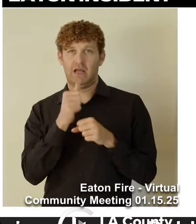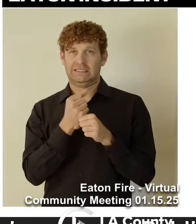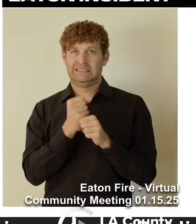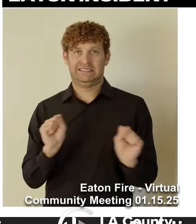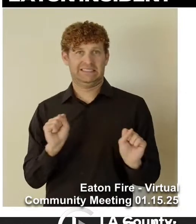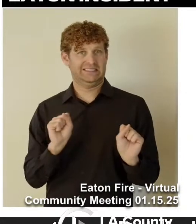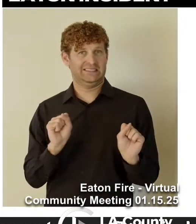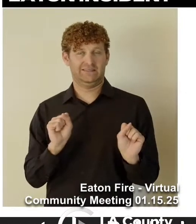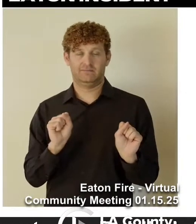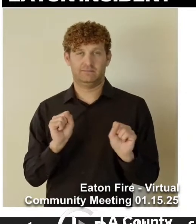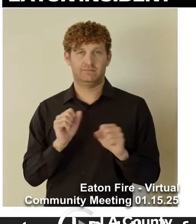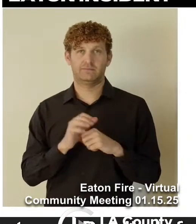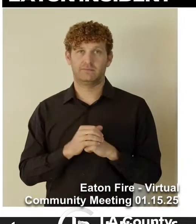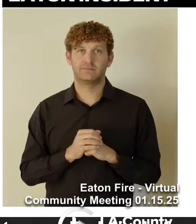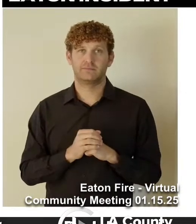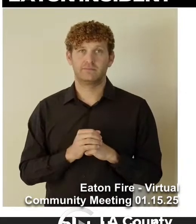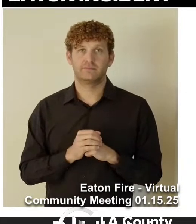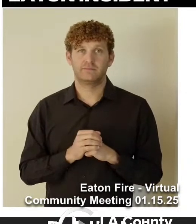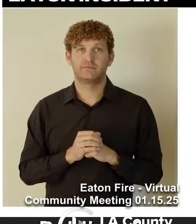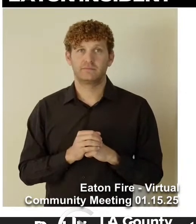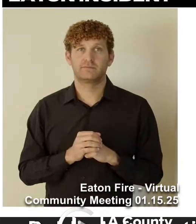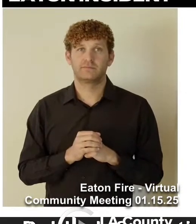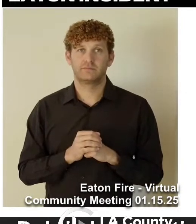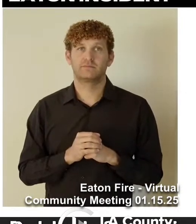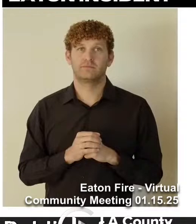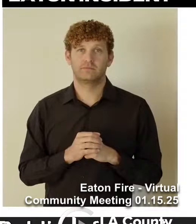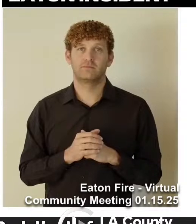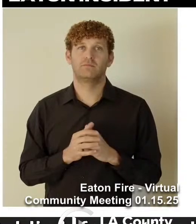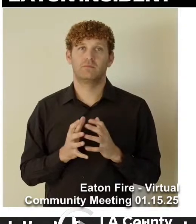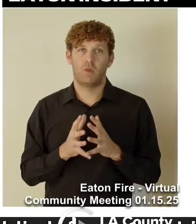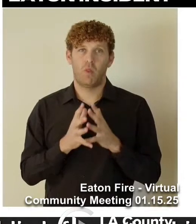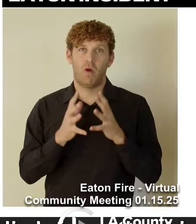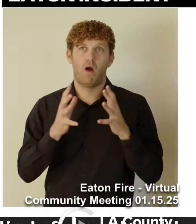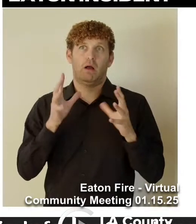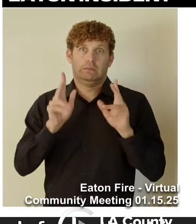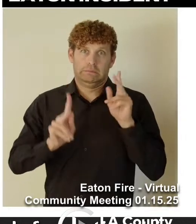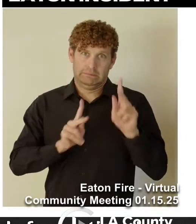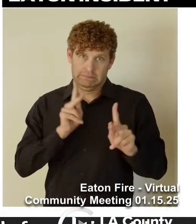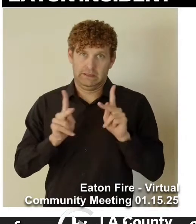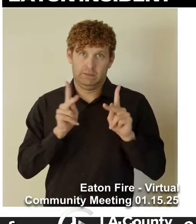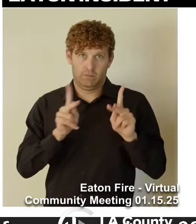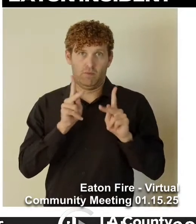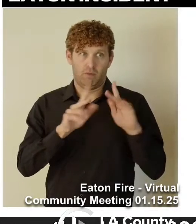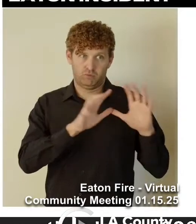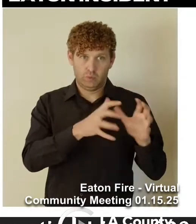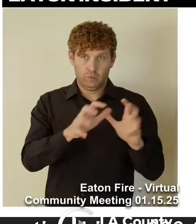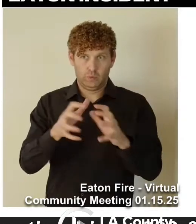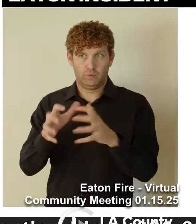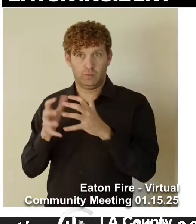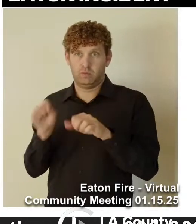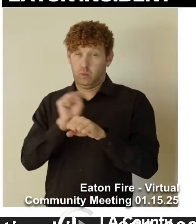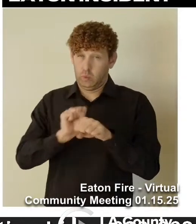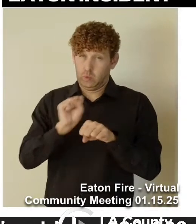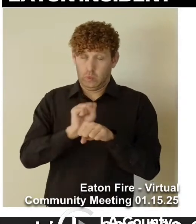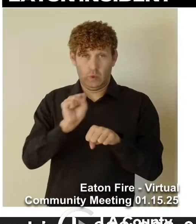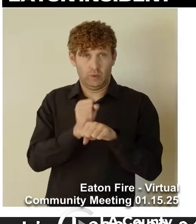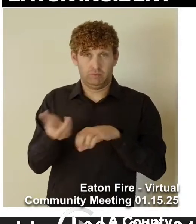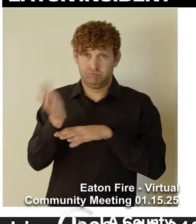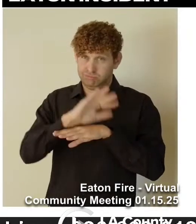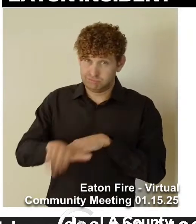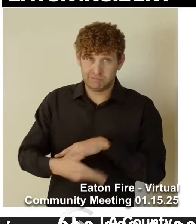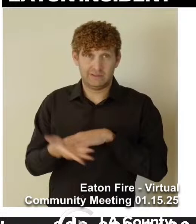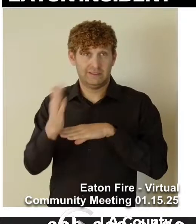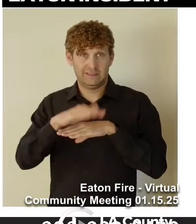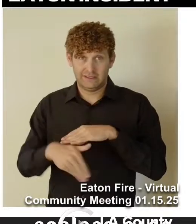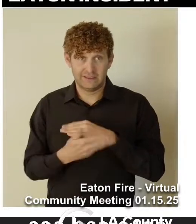There's a lot of crews that's working day and night to get these areas available.